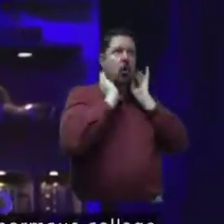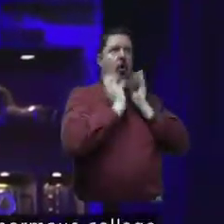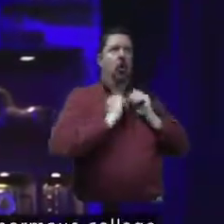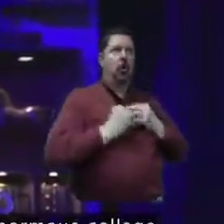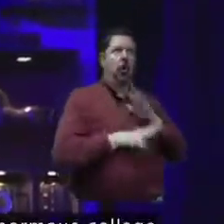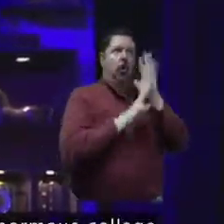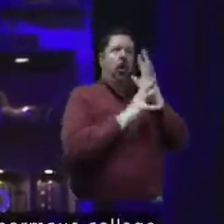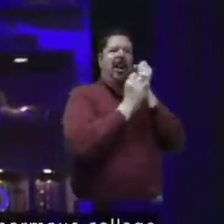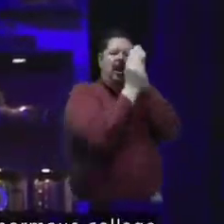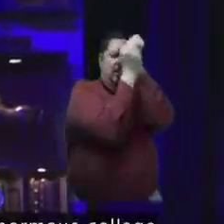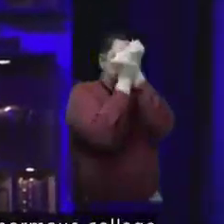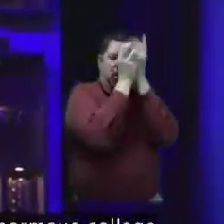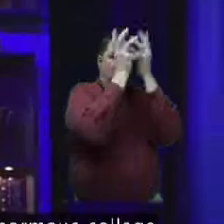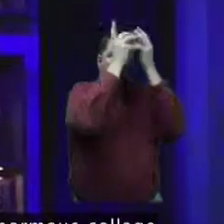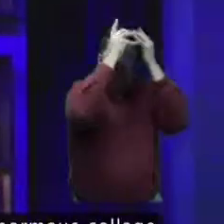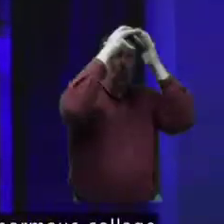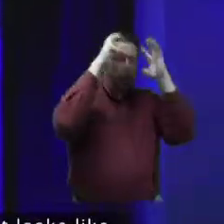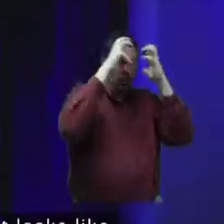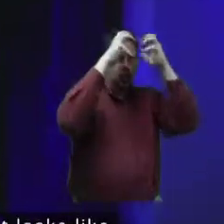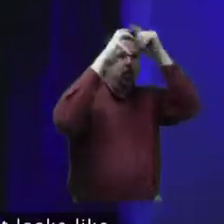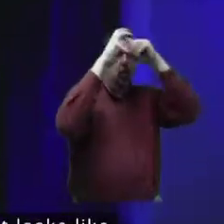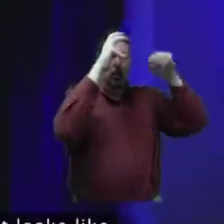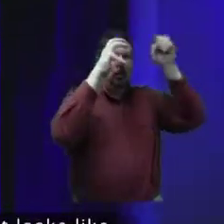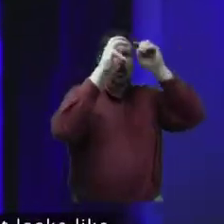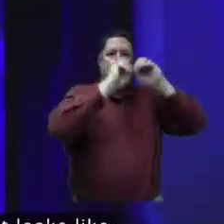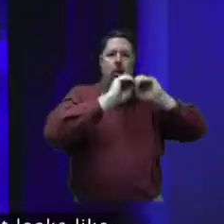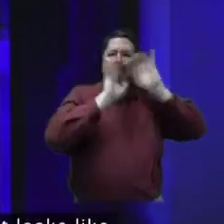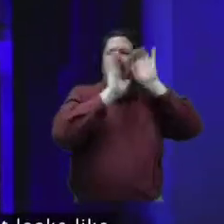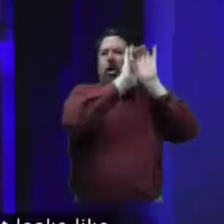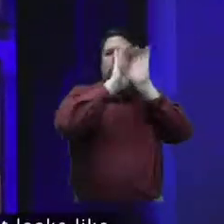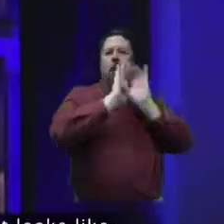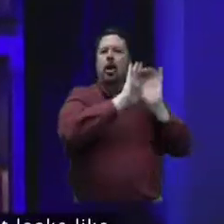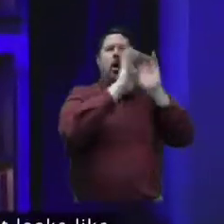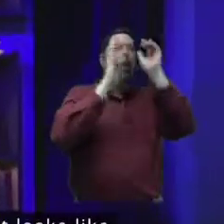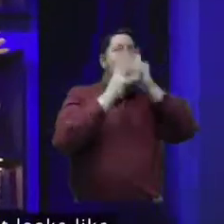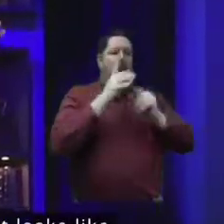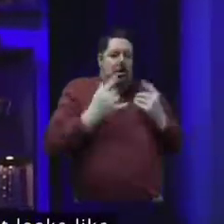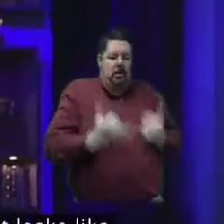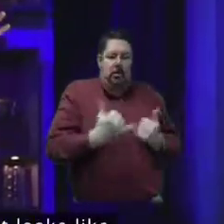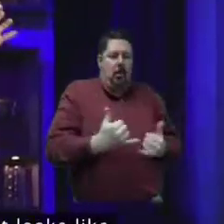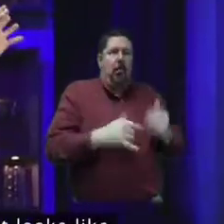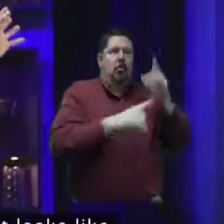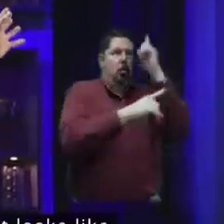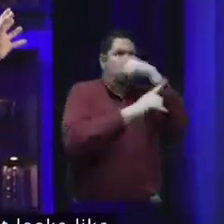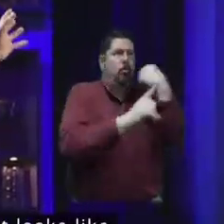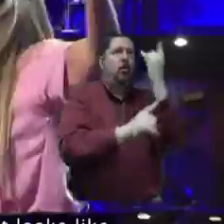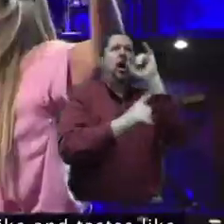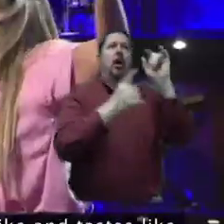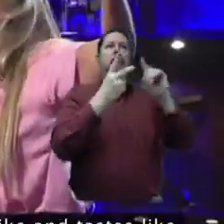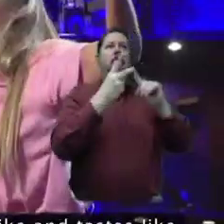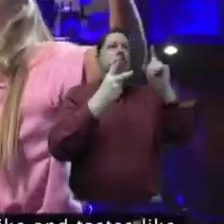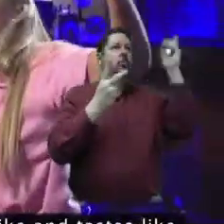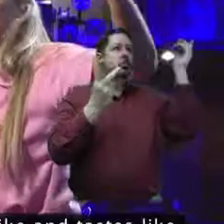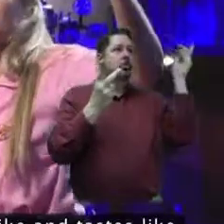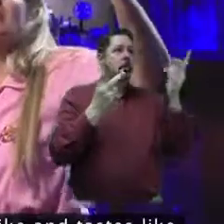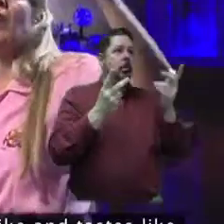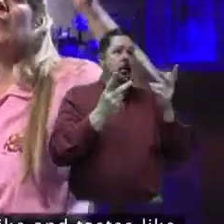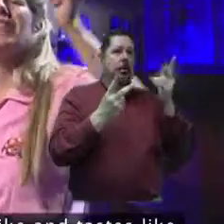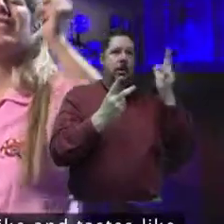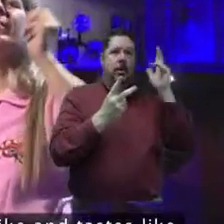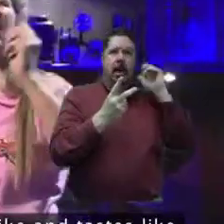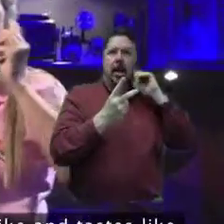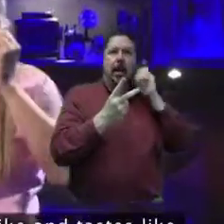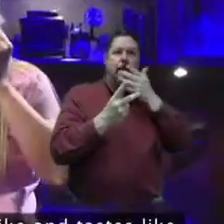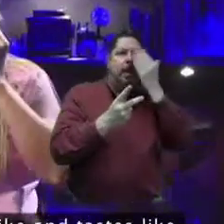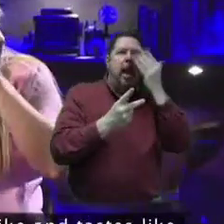systems, and then it explodes into this enormous collage of what this present moment looks like, what this present